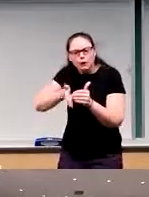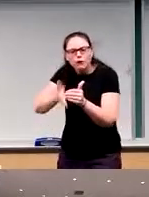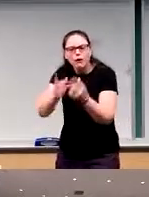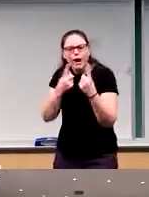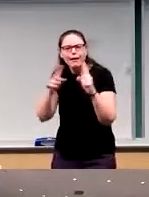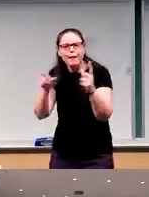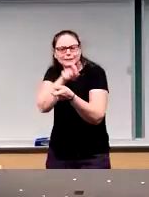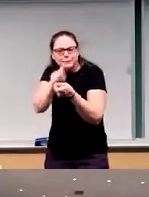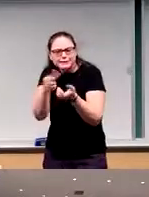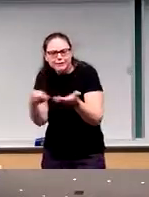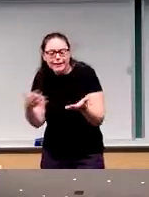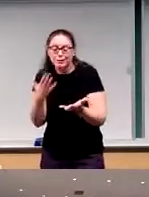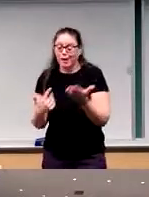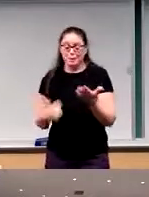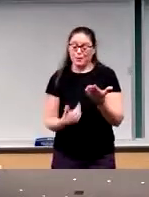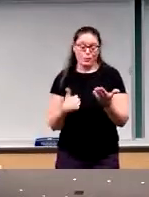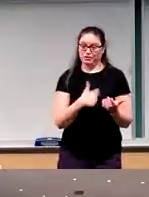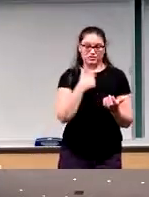all understand that perspective. So